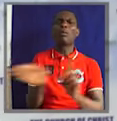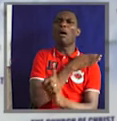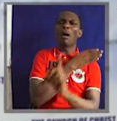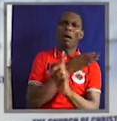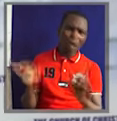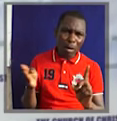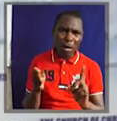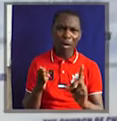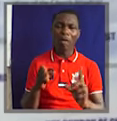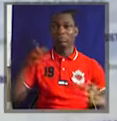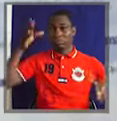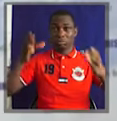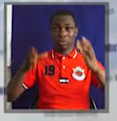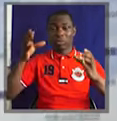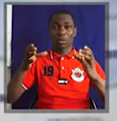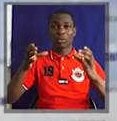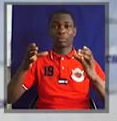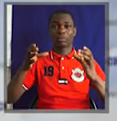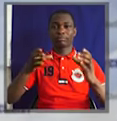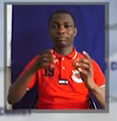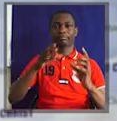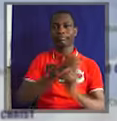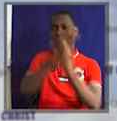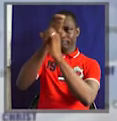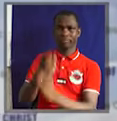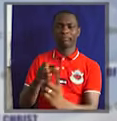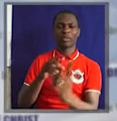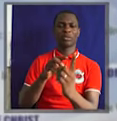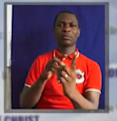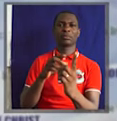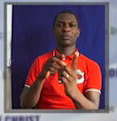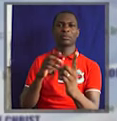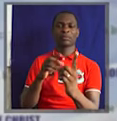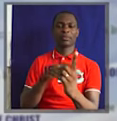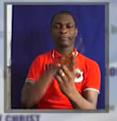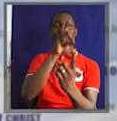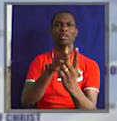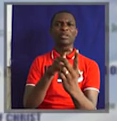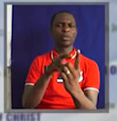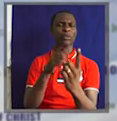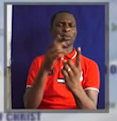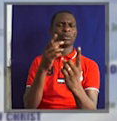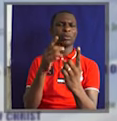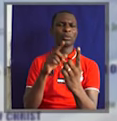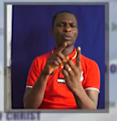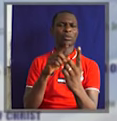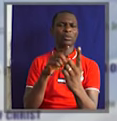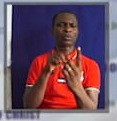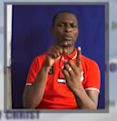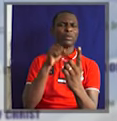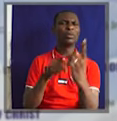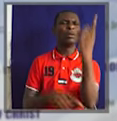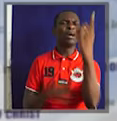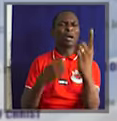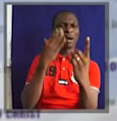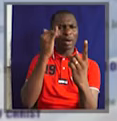na afe okoko pie ewa kotoa ni ya bisansa adena ya saadi wia ebribe bre mu nkrofobe wia adeno sajaji ni